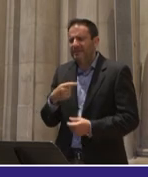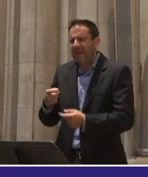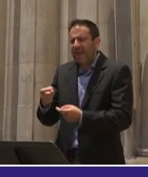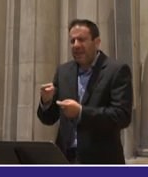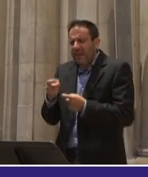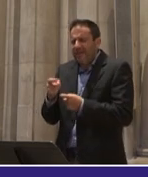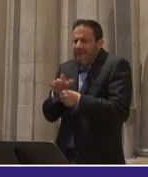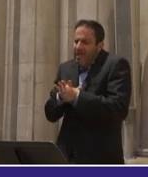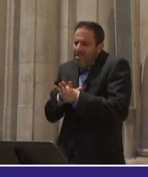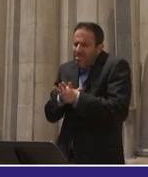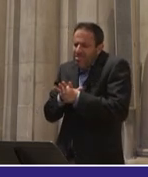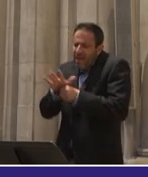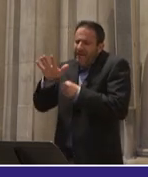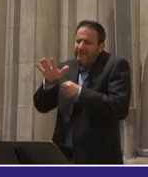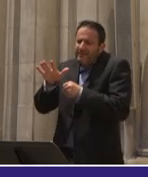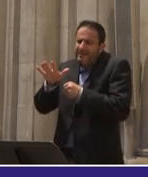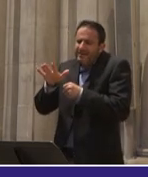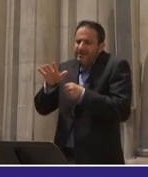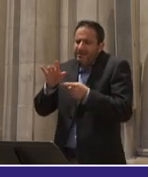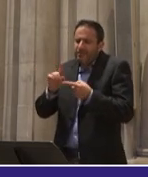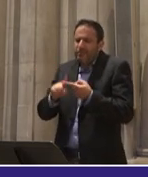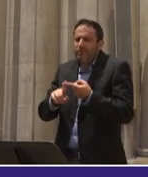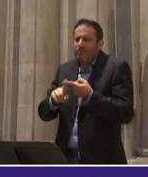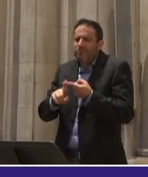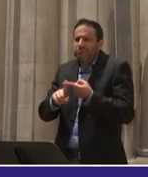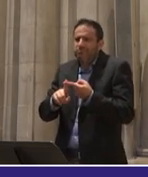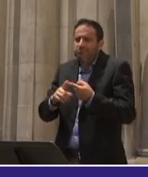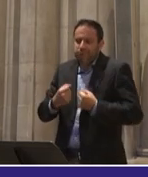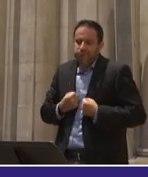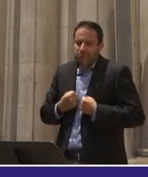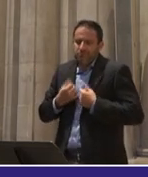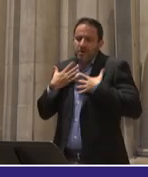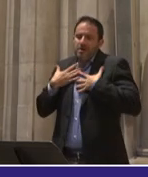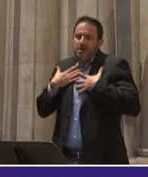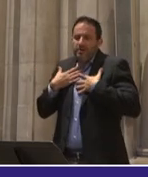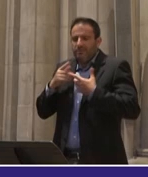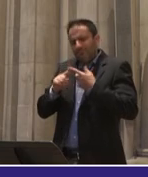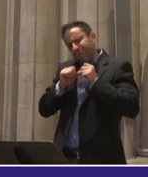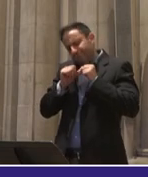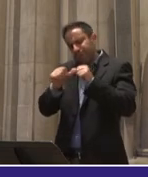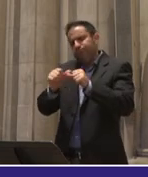just enough, to keep going.